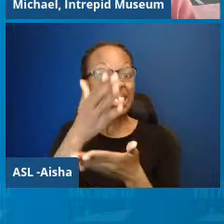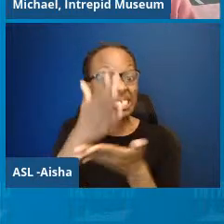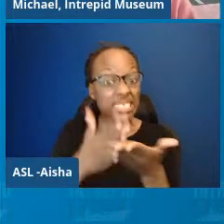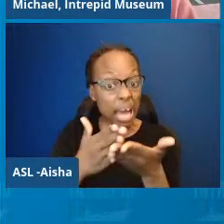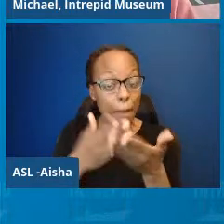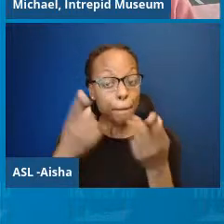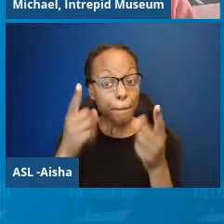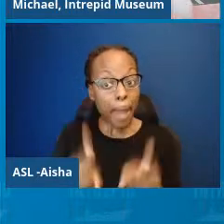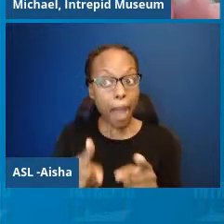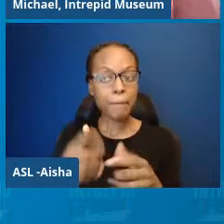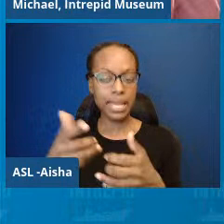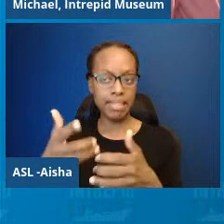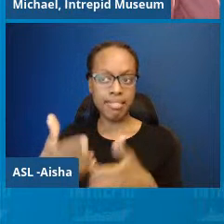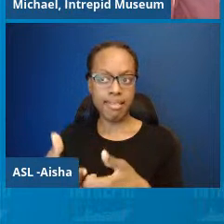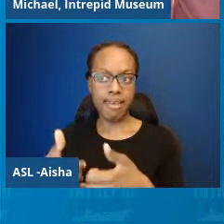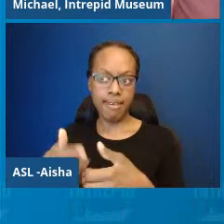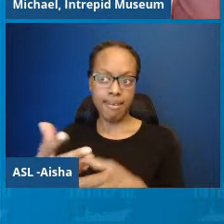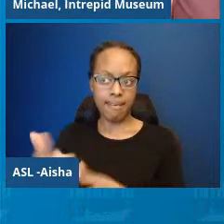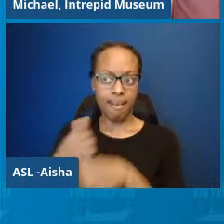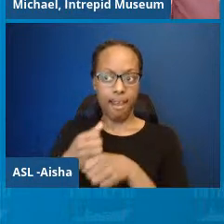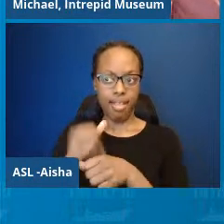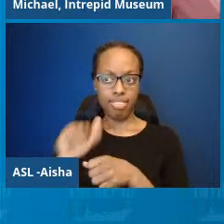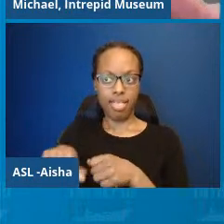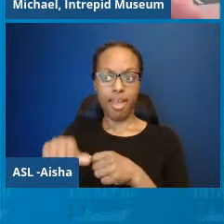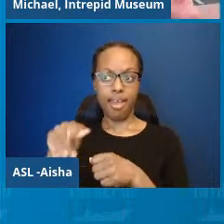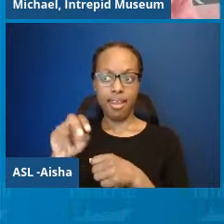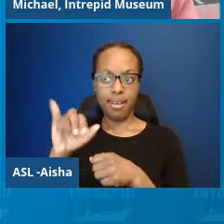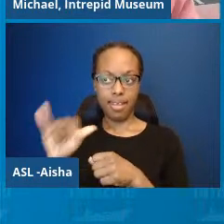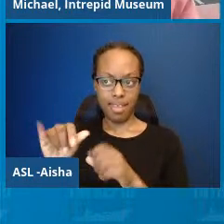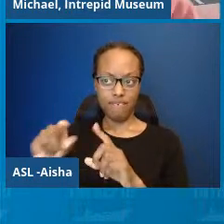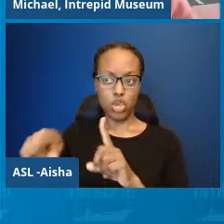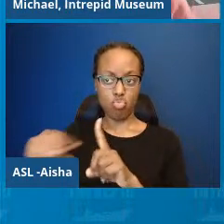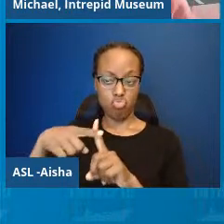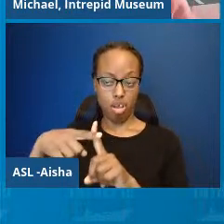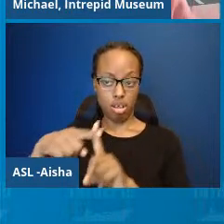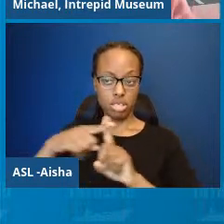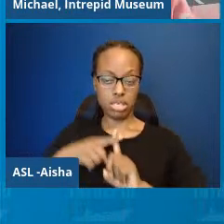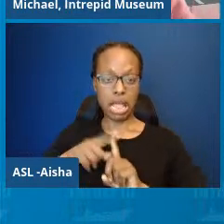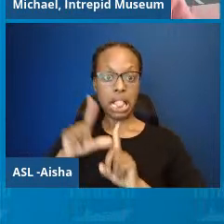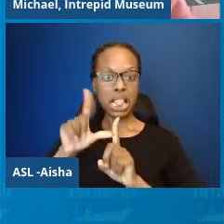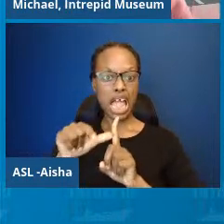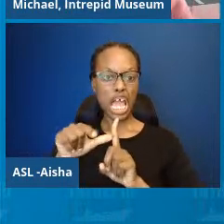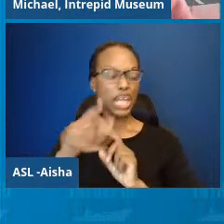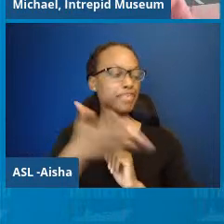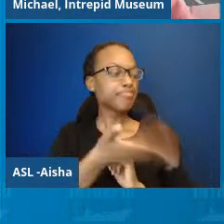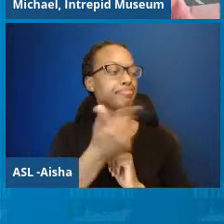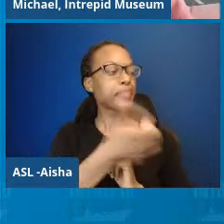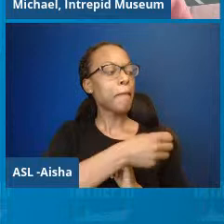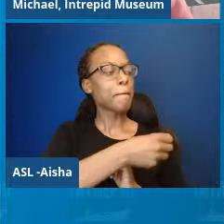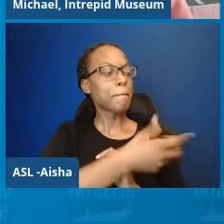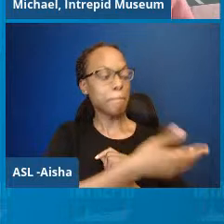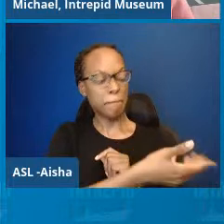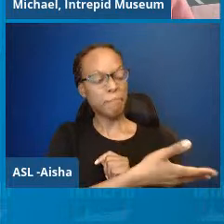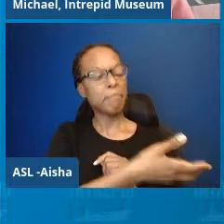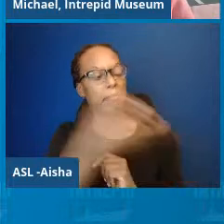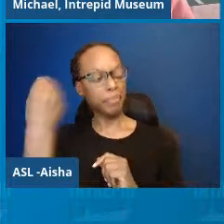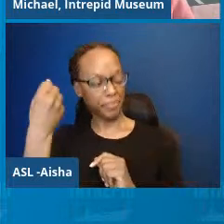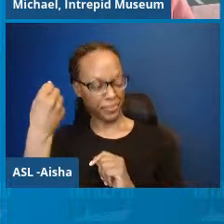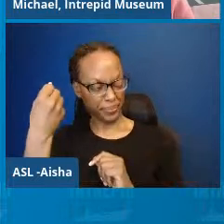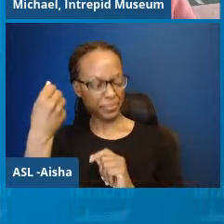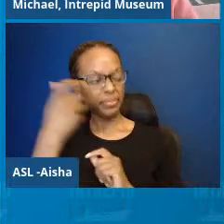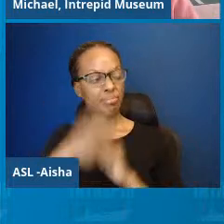it. Alonzo Swan was one of those that took the Navy to court, and this was a 50-year battle